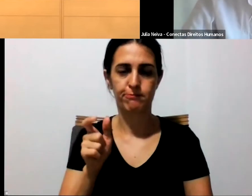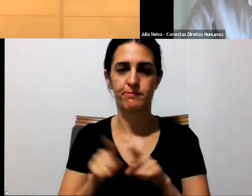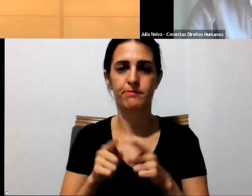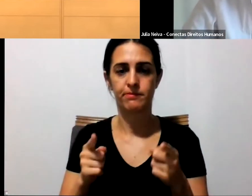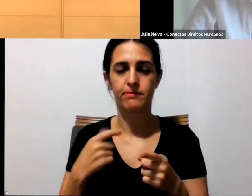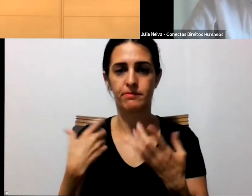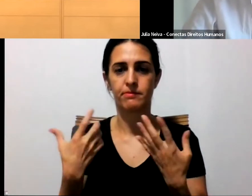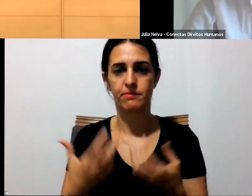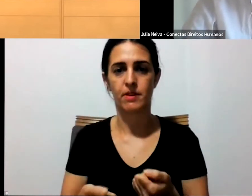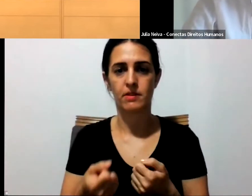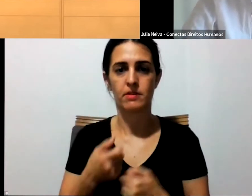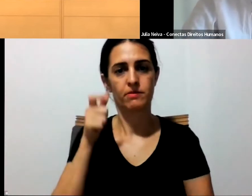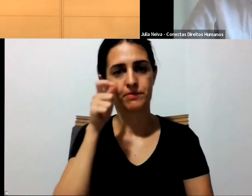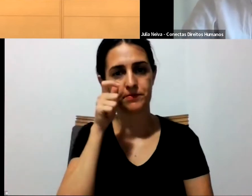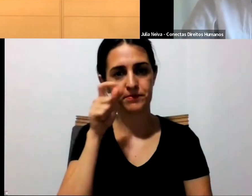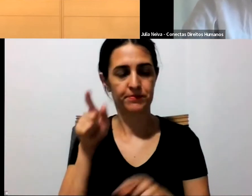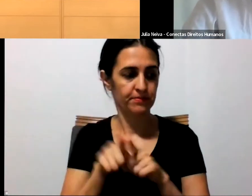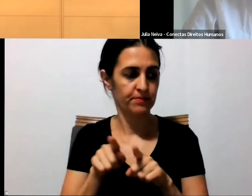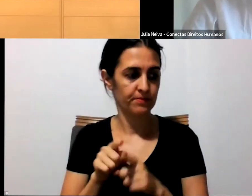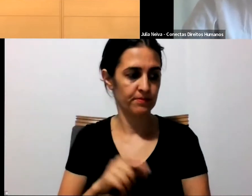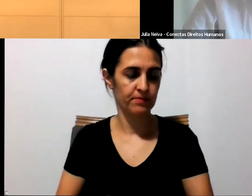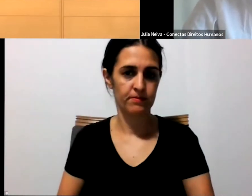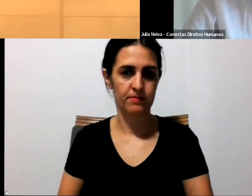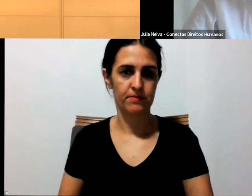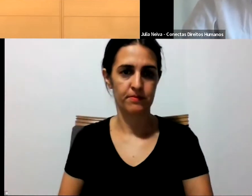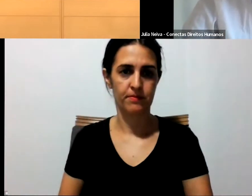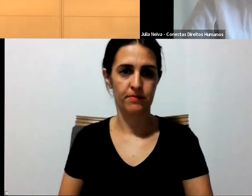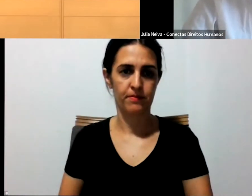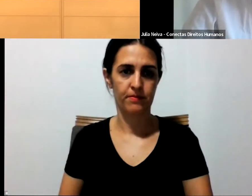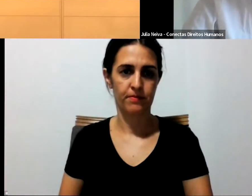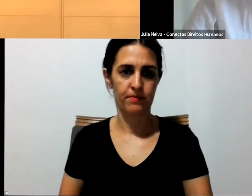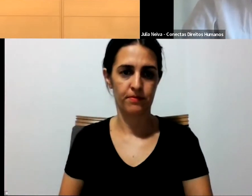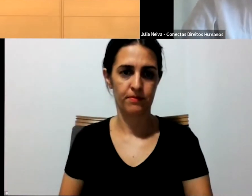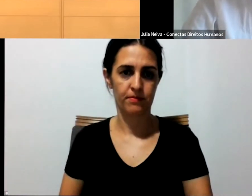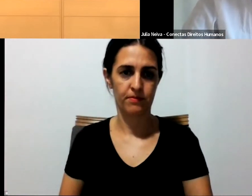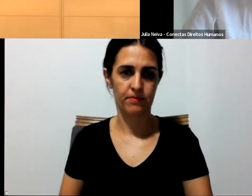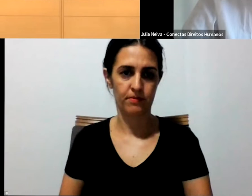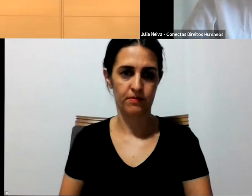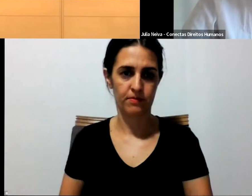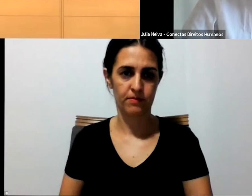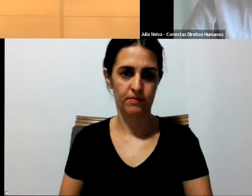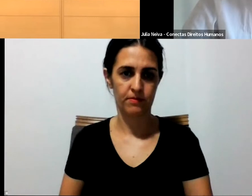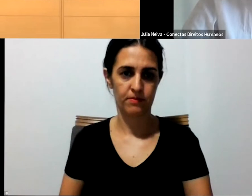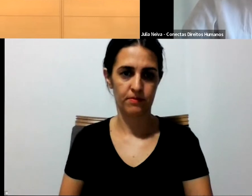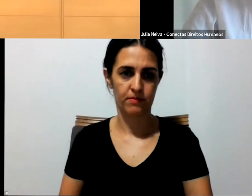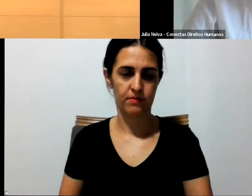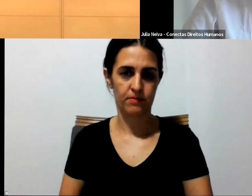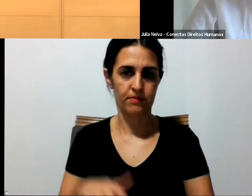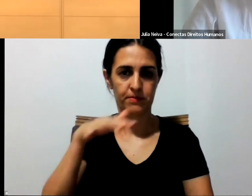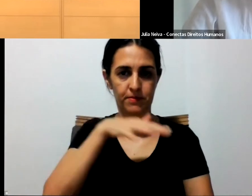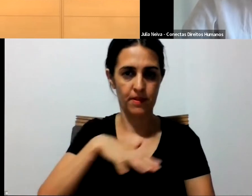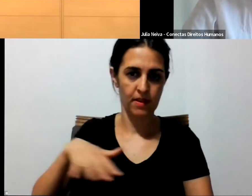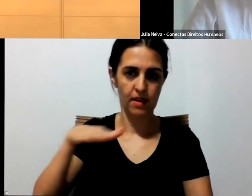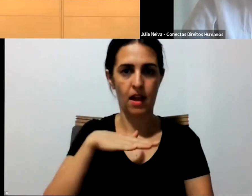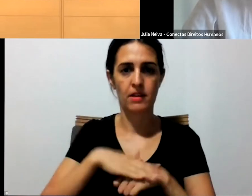legislation, that's what Andreas was referring to. Before asking for accession to OECD, we did an examination